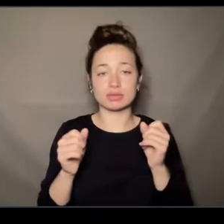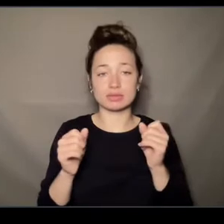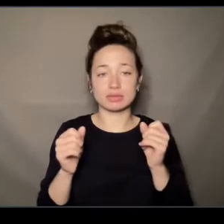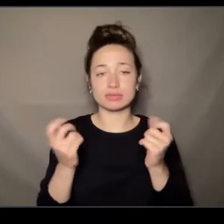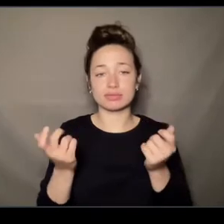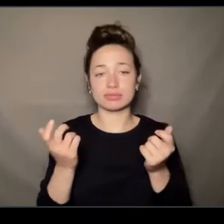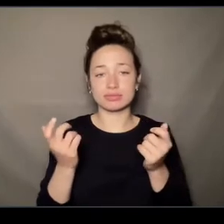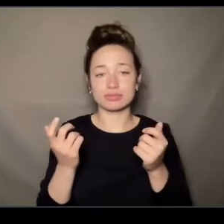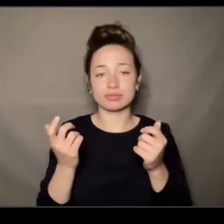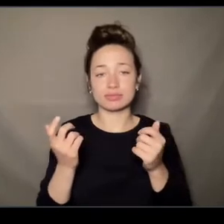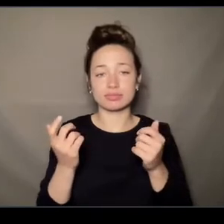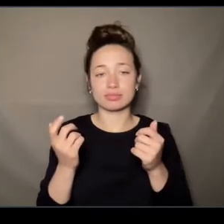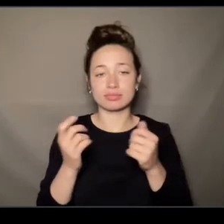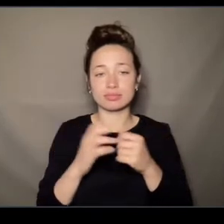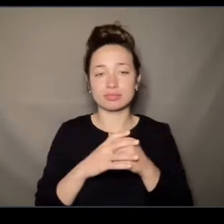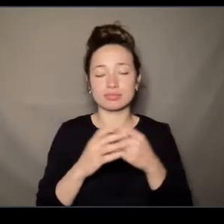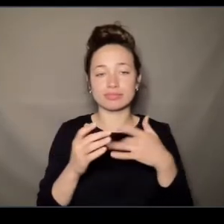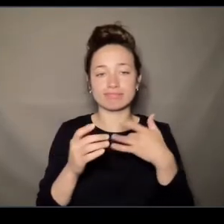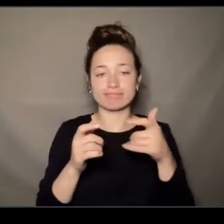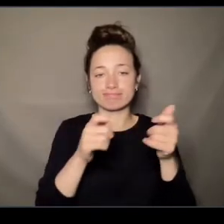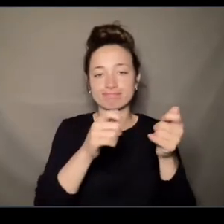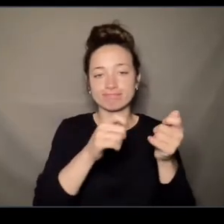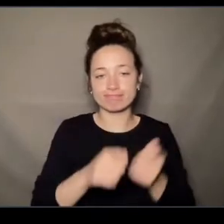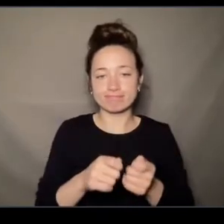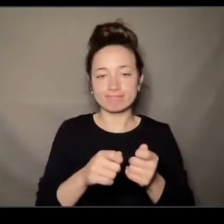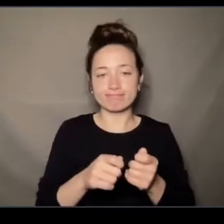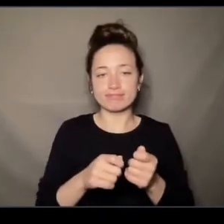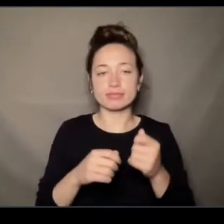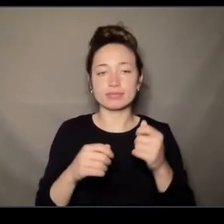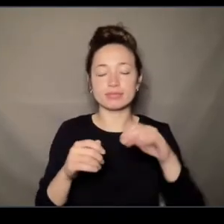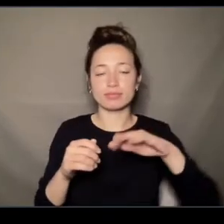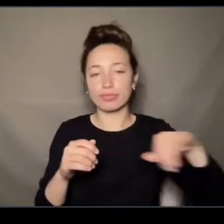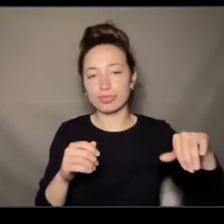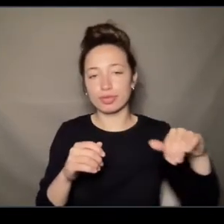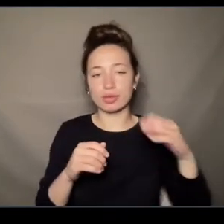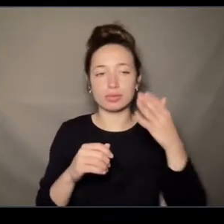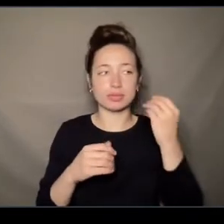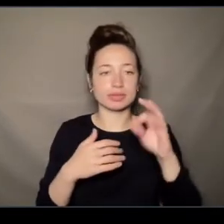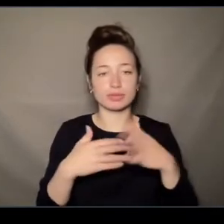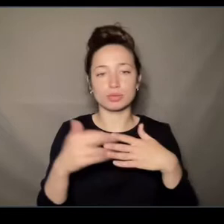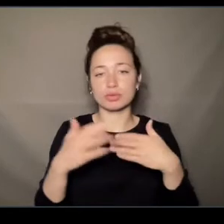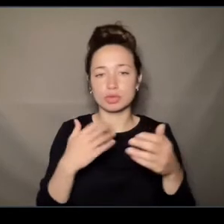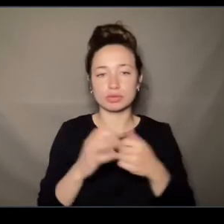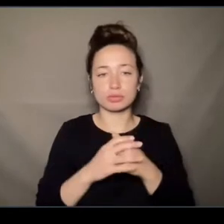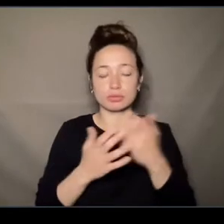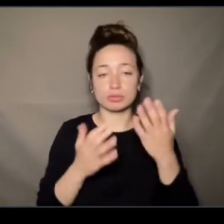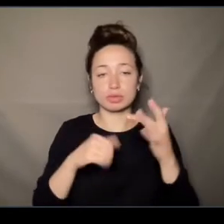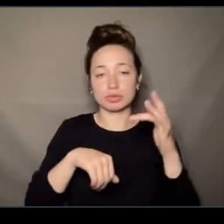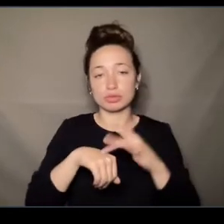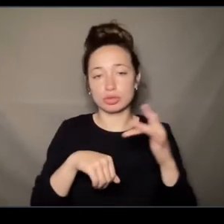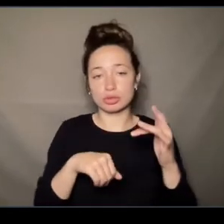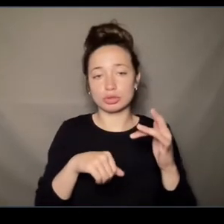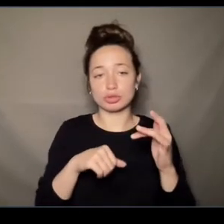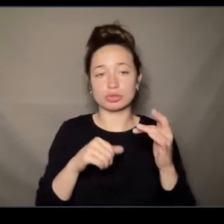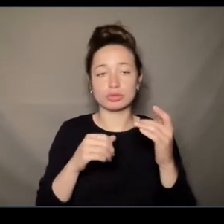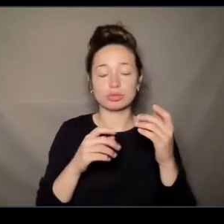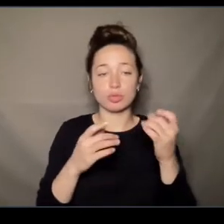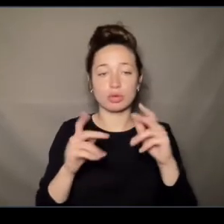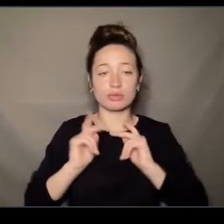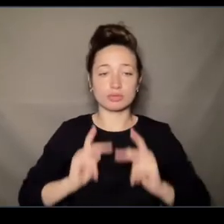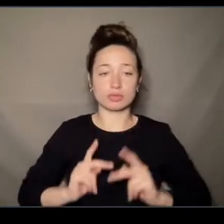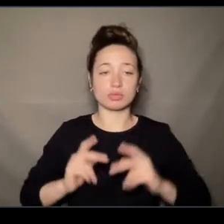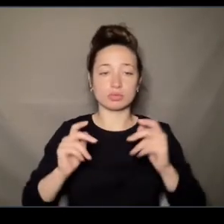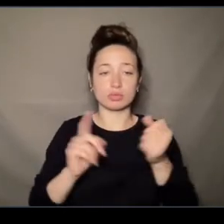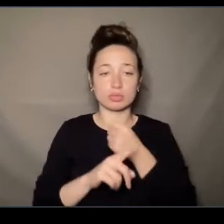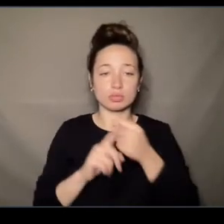are quite frequently diminished and set aside because of whether it's a touch or an actual